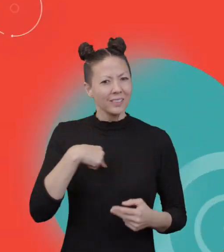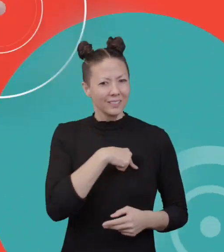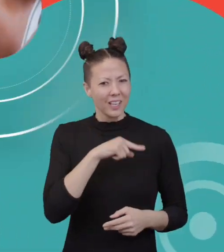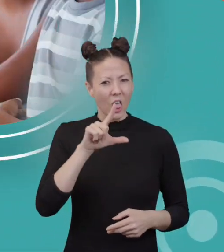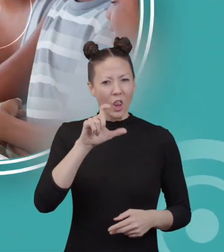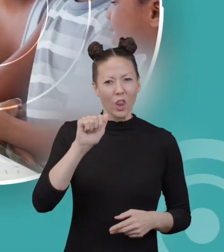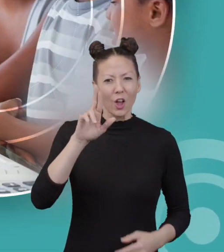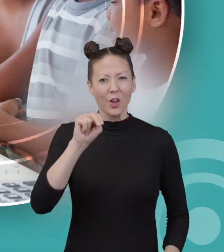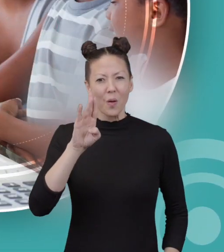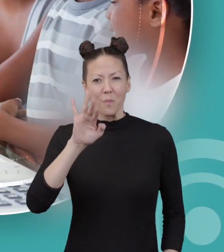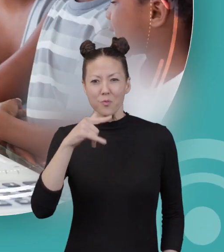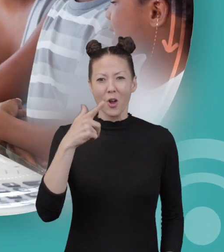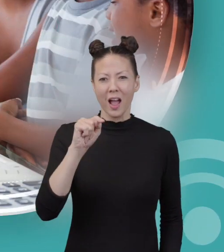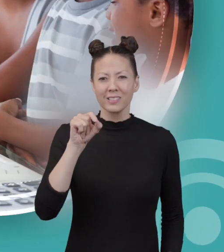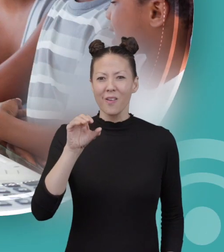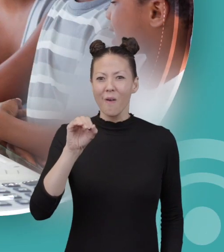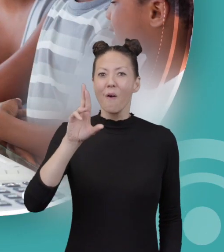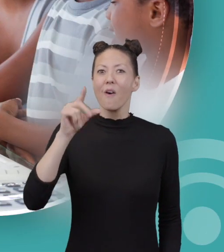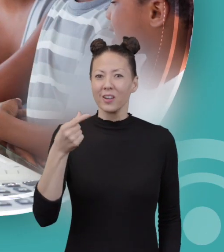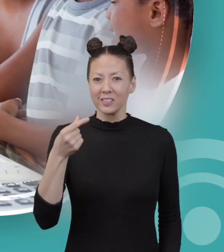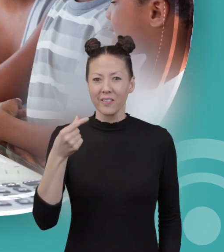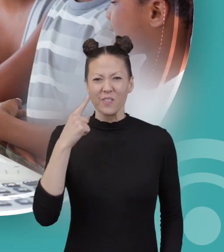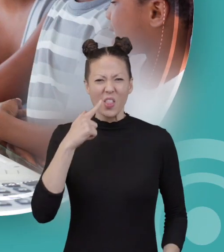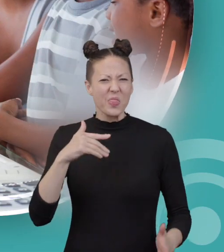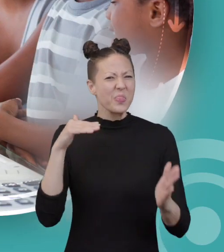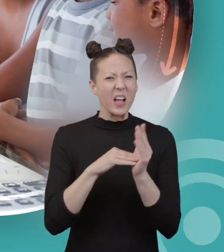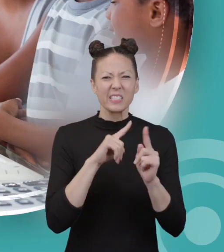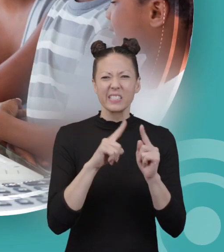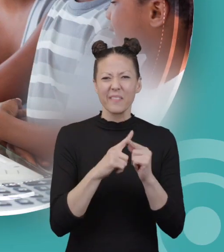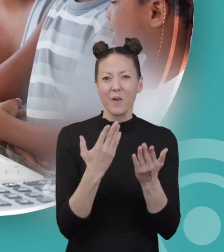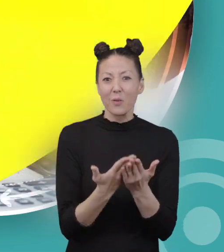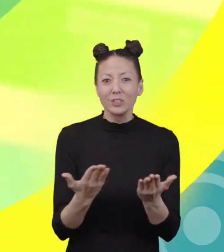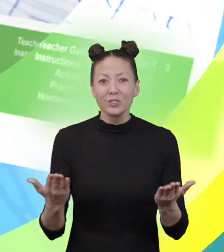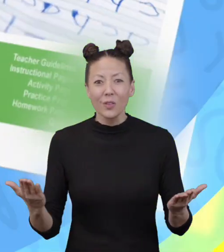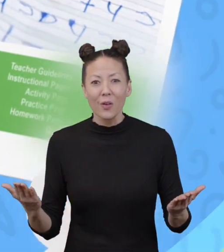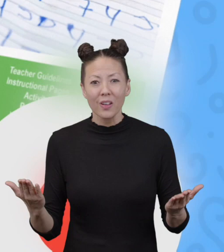at learnbright.org for thousands of free